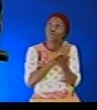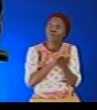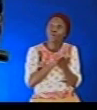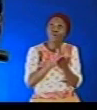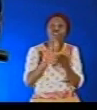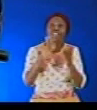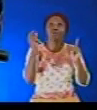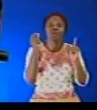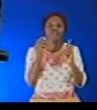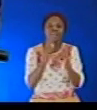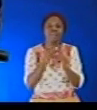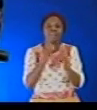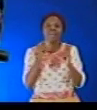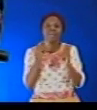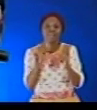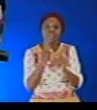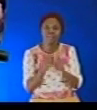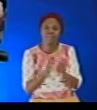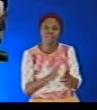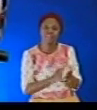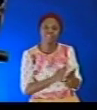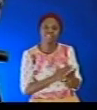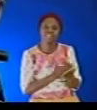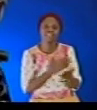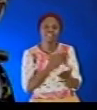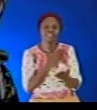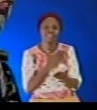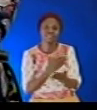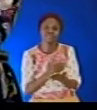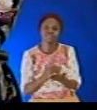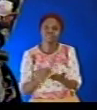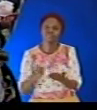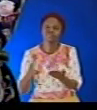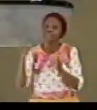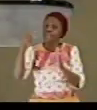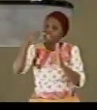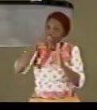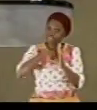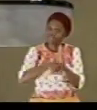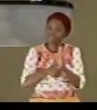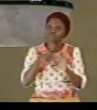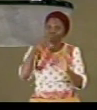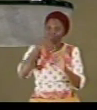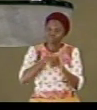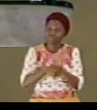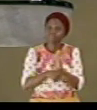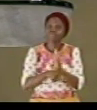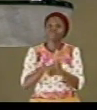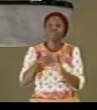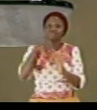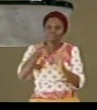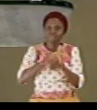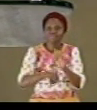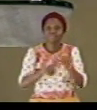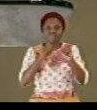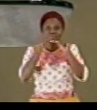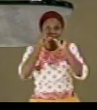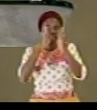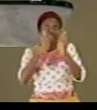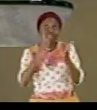precious holy word. Deeper, deeper. Blessed